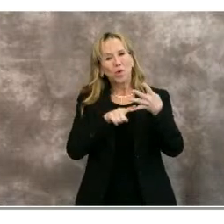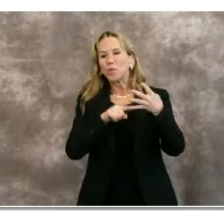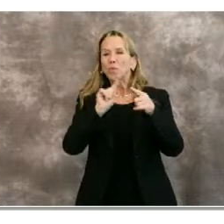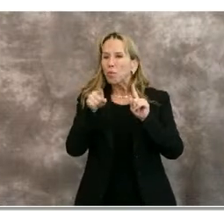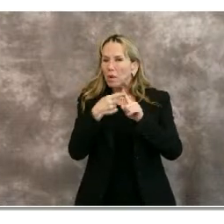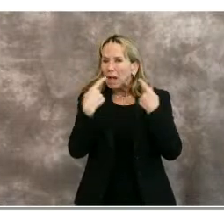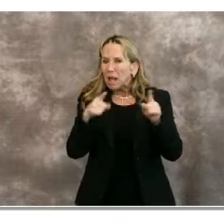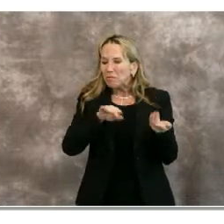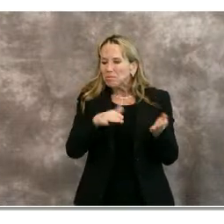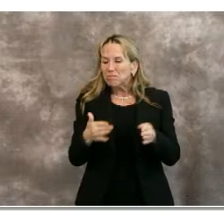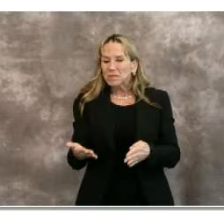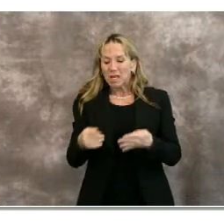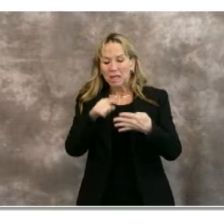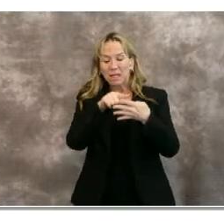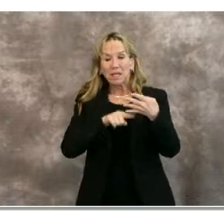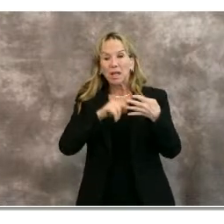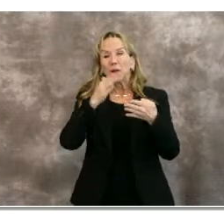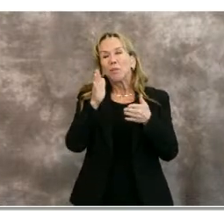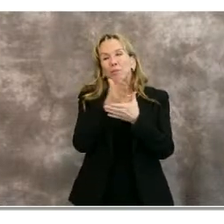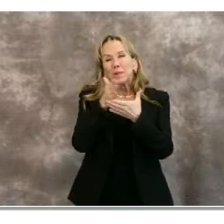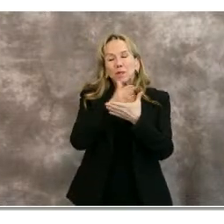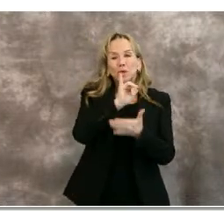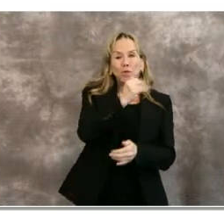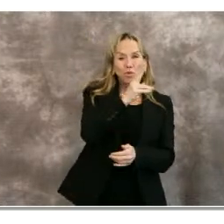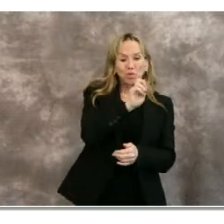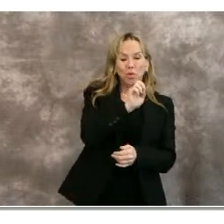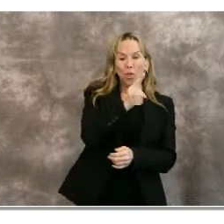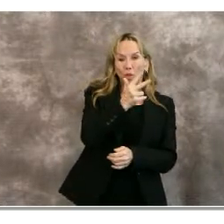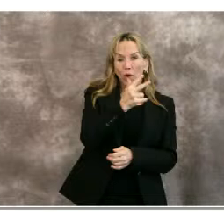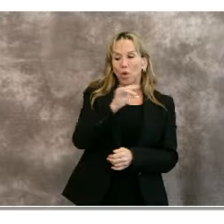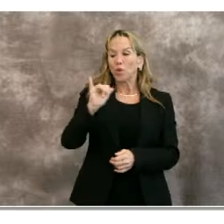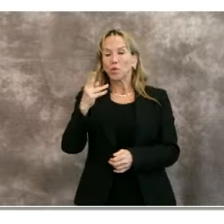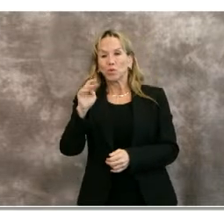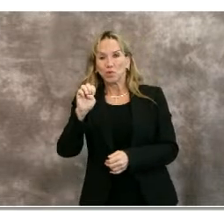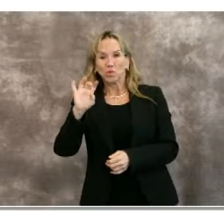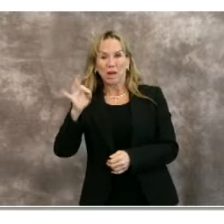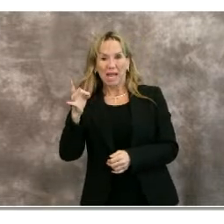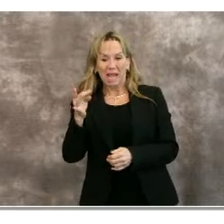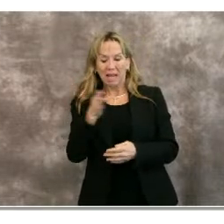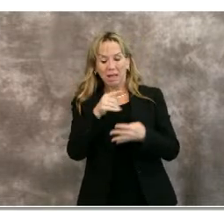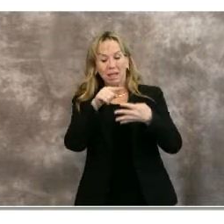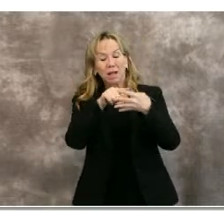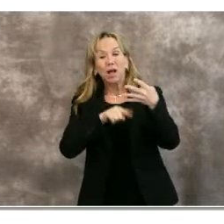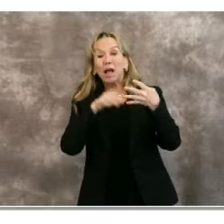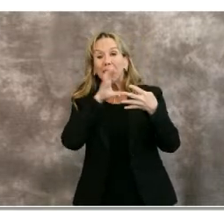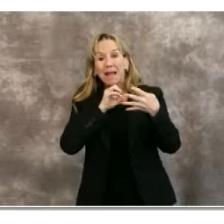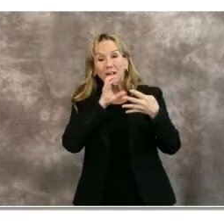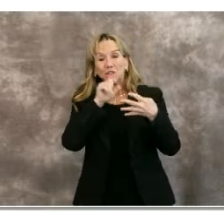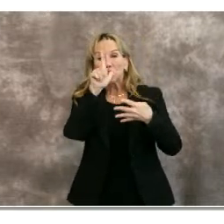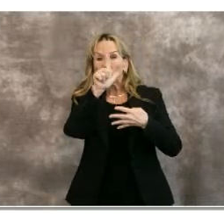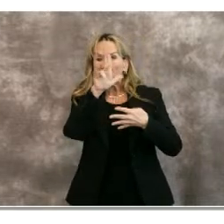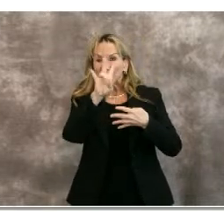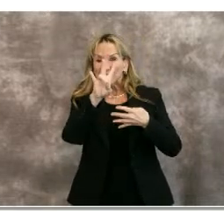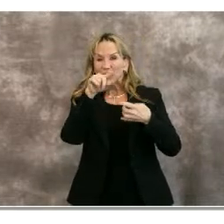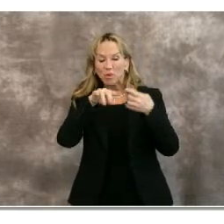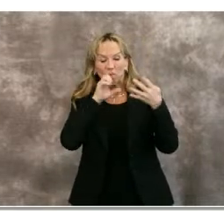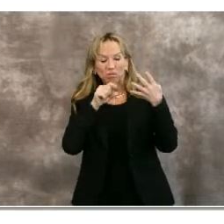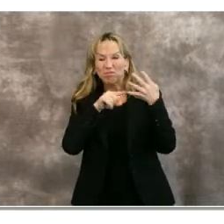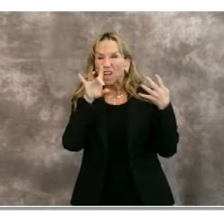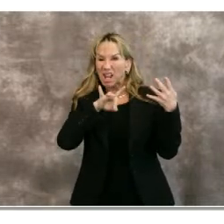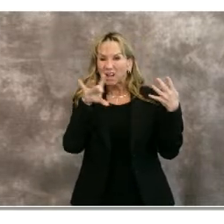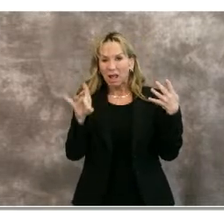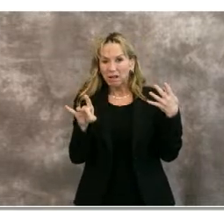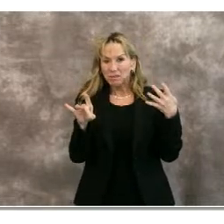deaths occurred between June 3rd and June 8th. The age range is from 27 years of age to 88